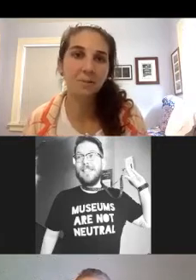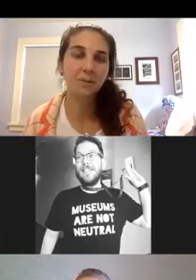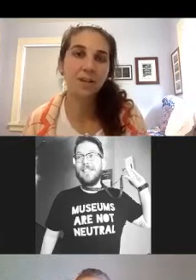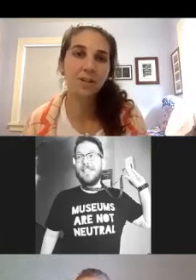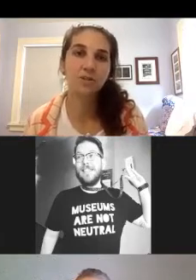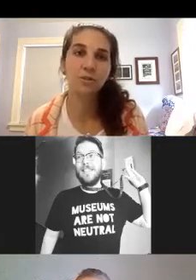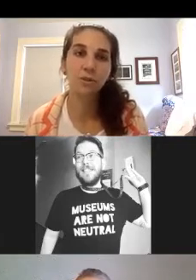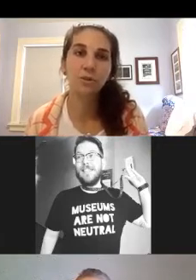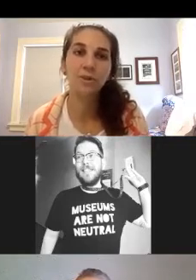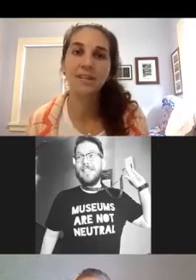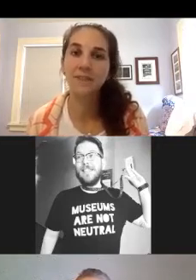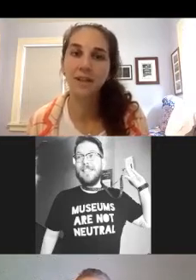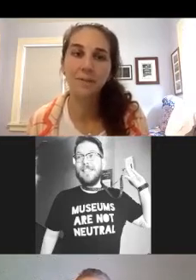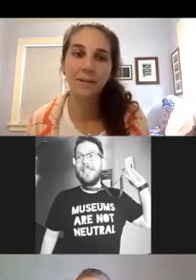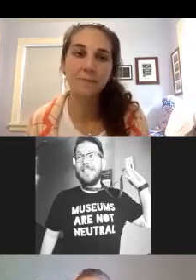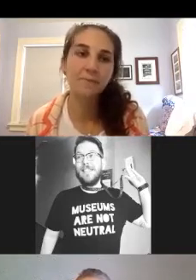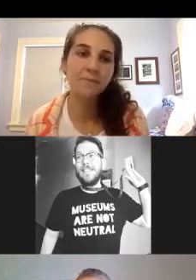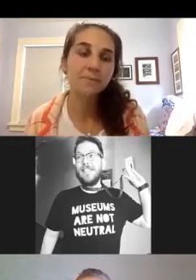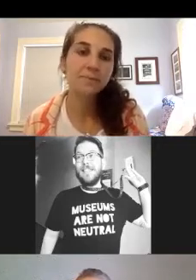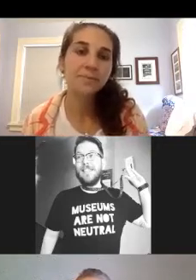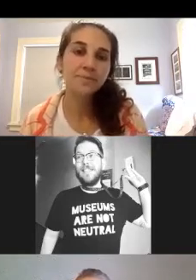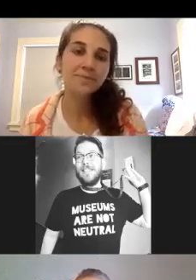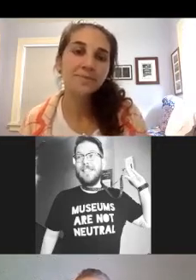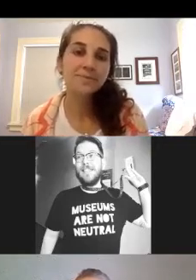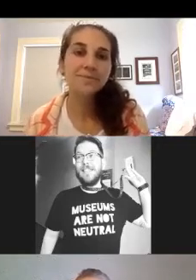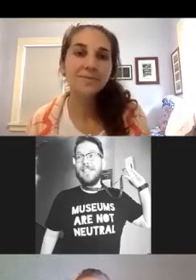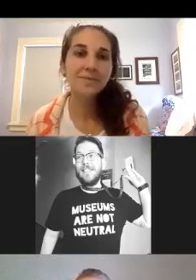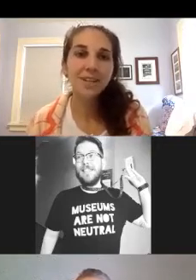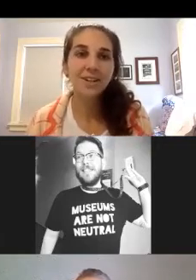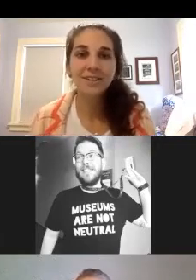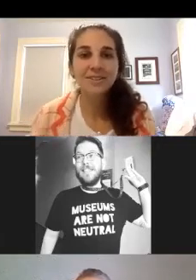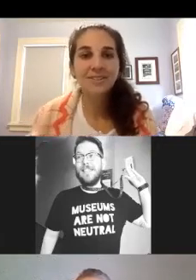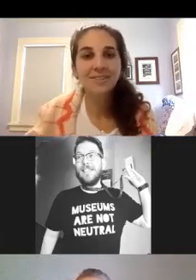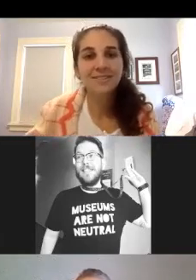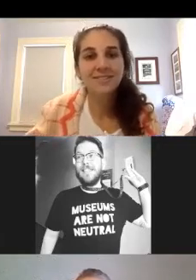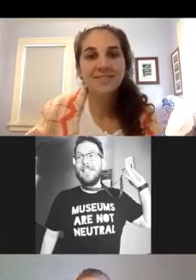in their professional growth and development.